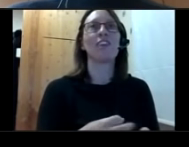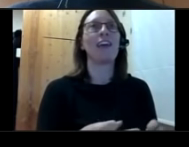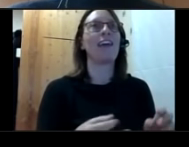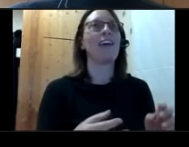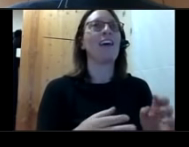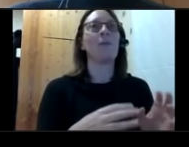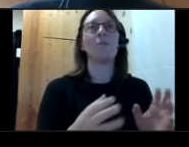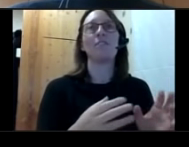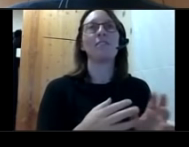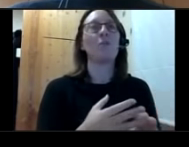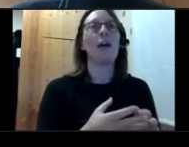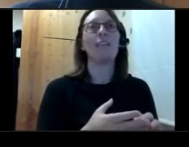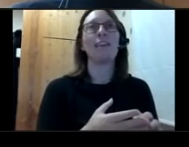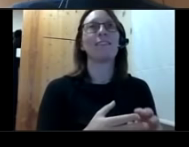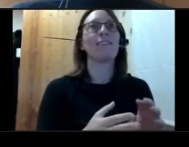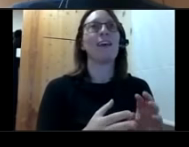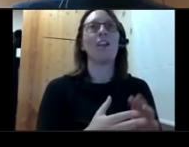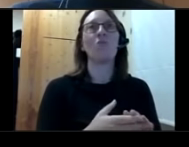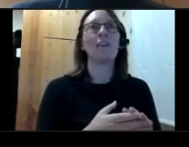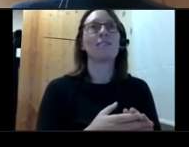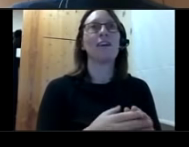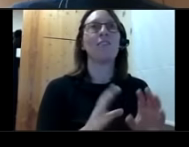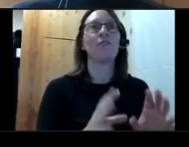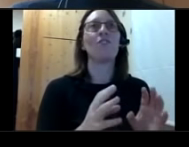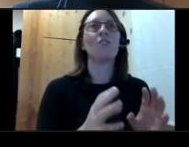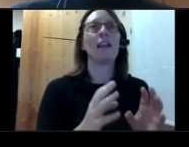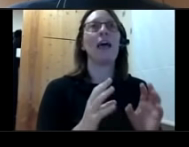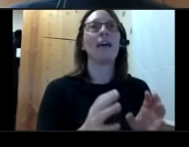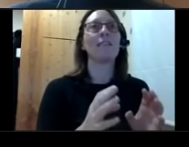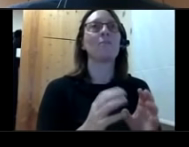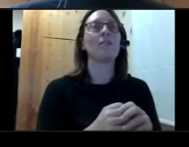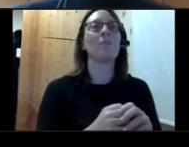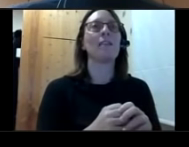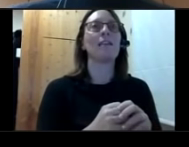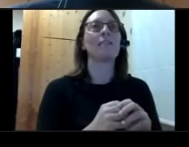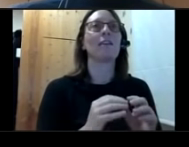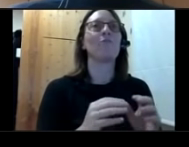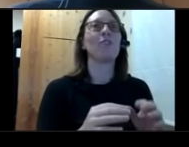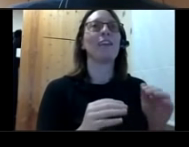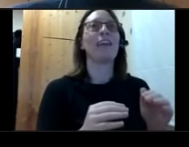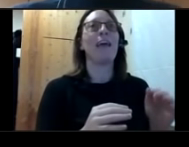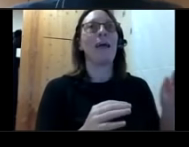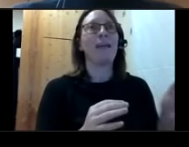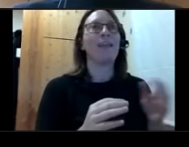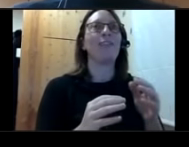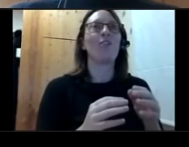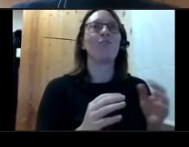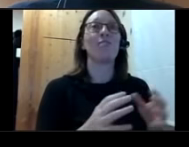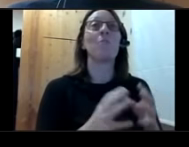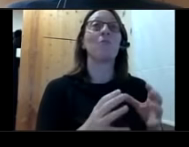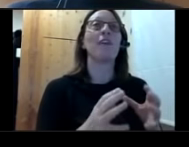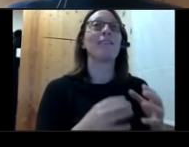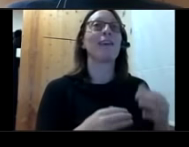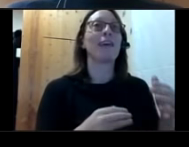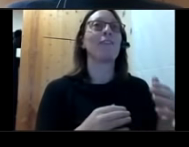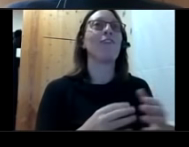accessibility checker, people understanding what headings and alt text are, the few little accessibility basics that can really knock off the